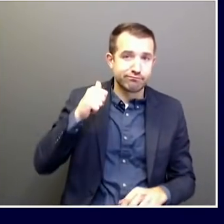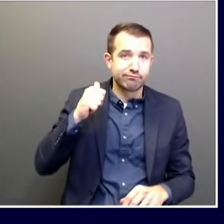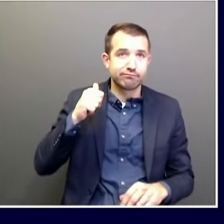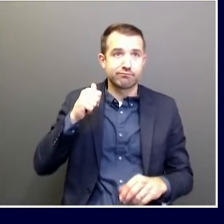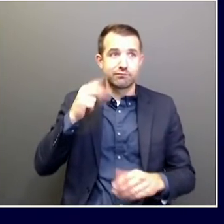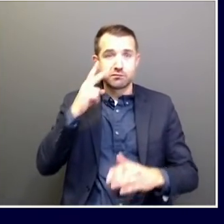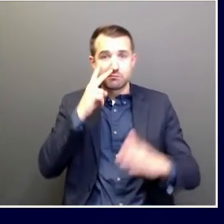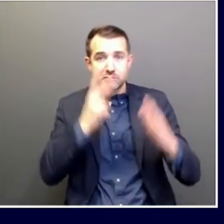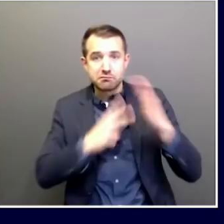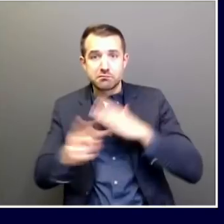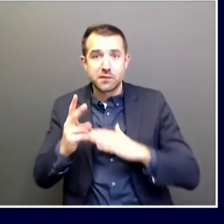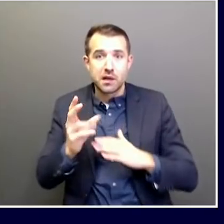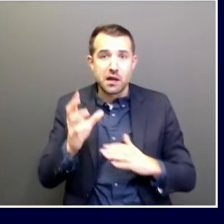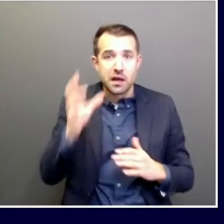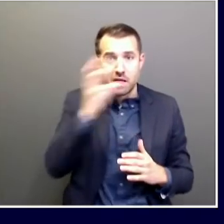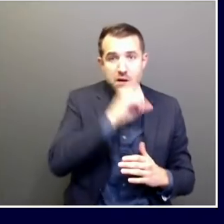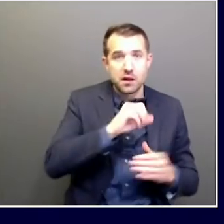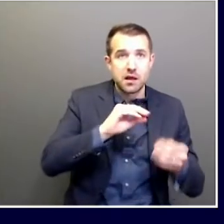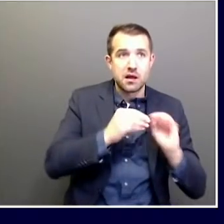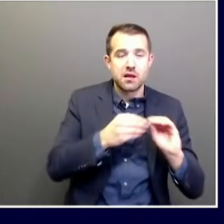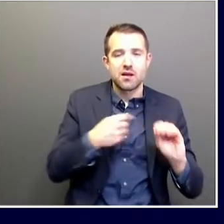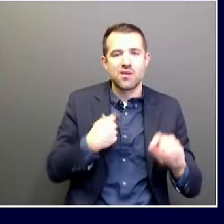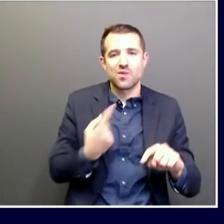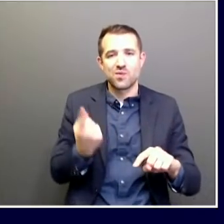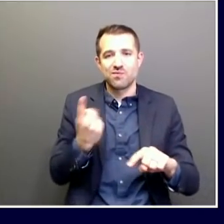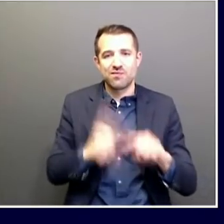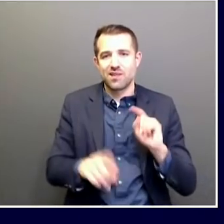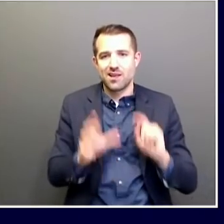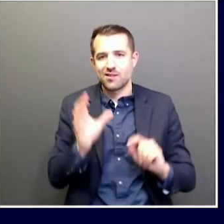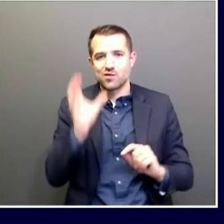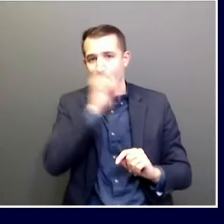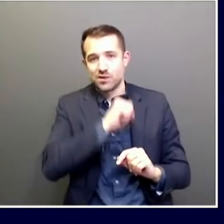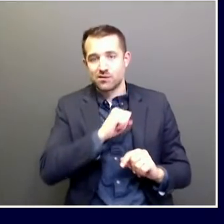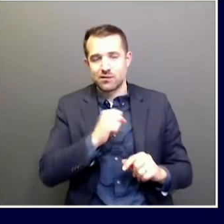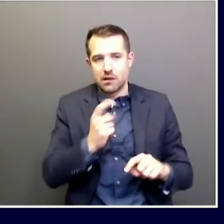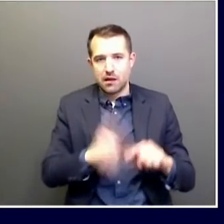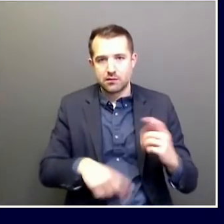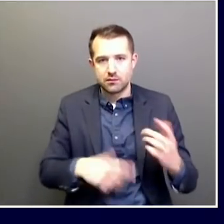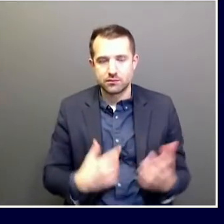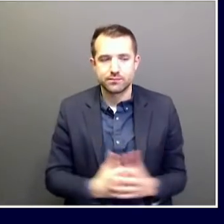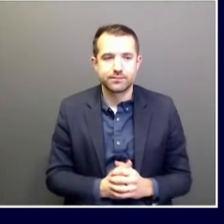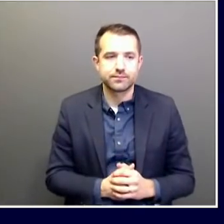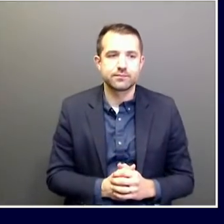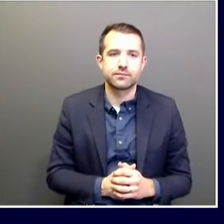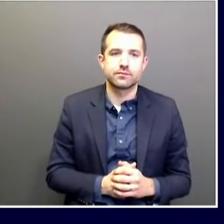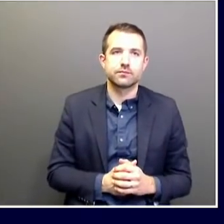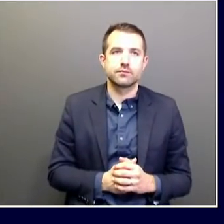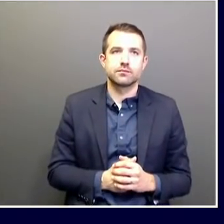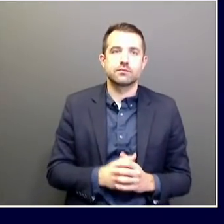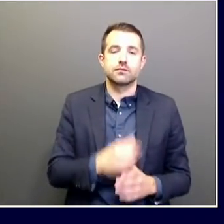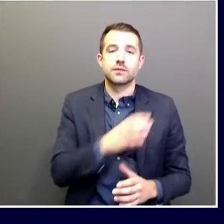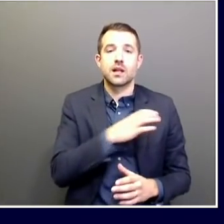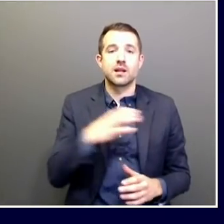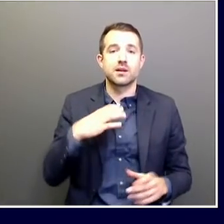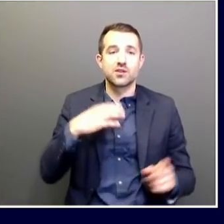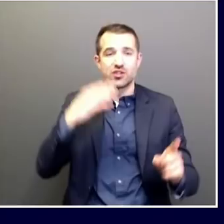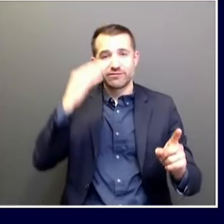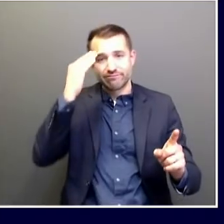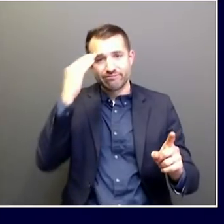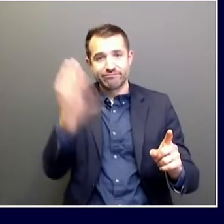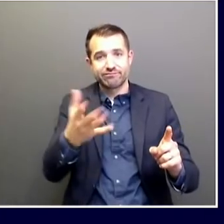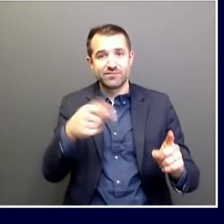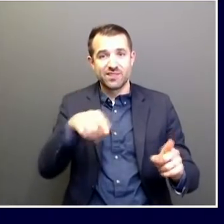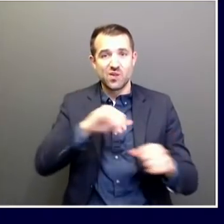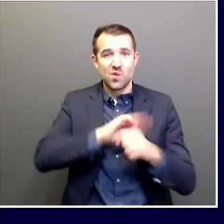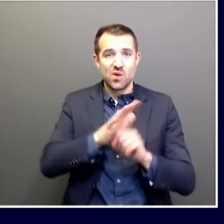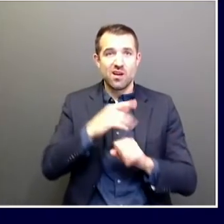land. No, that's fine. And sorry, go ahead, Commissioner. No, just that, and we keep finding ourselves learning throughout this pandemic. We learned about 6